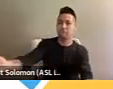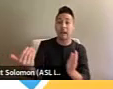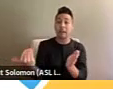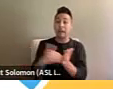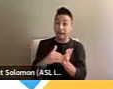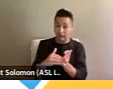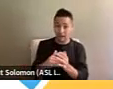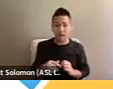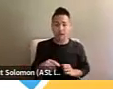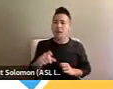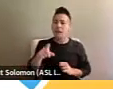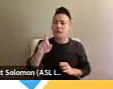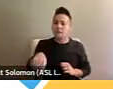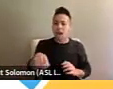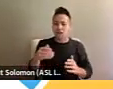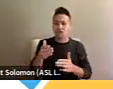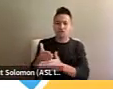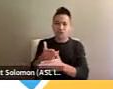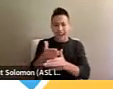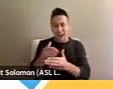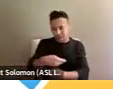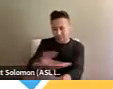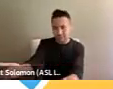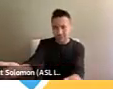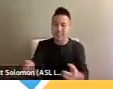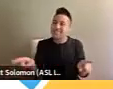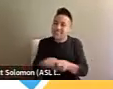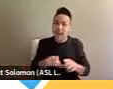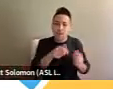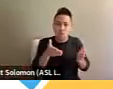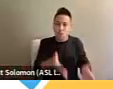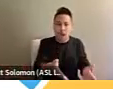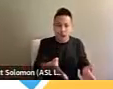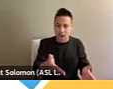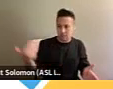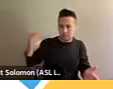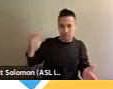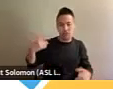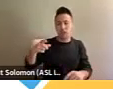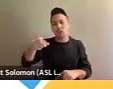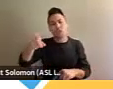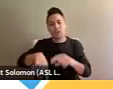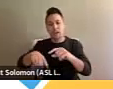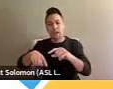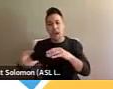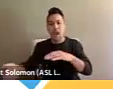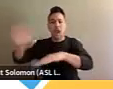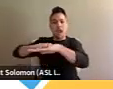it in the same way that it was shared originally, right? You can't put a more restrictive license on